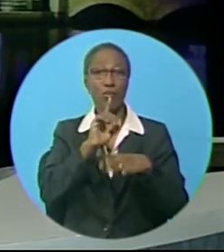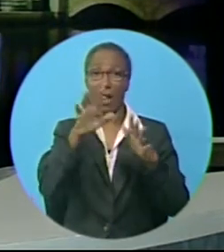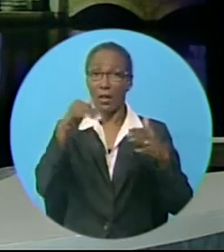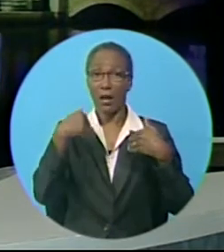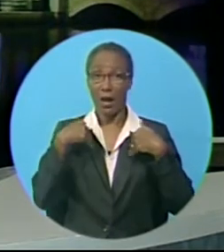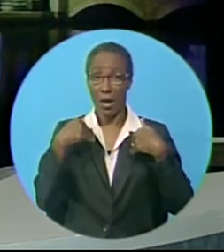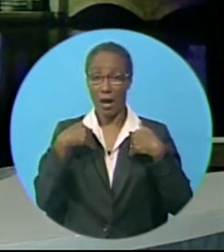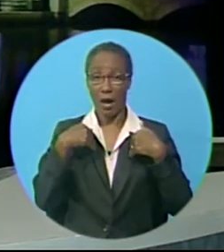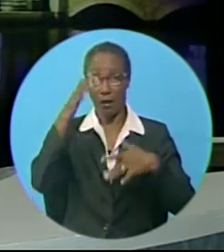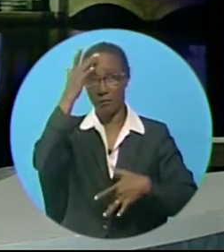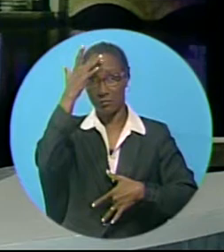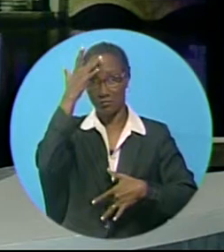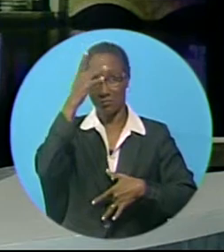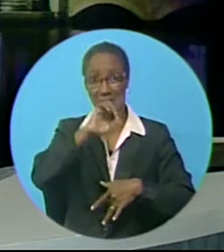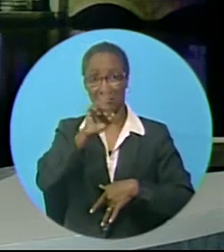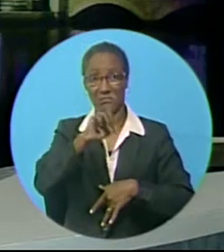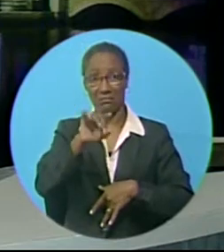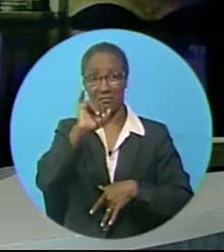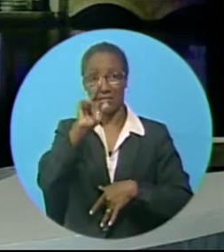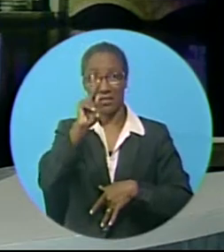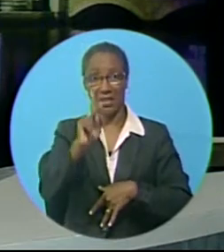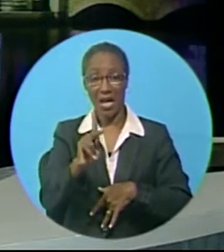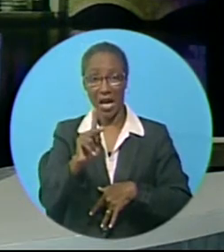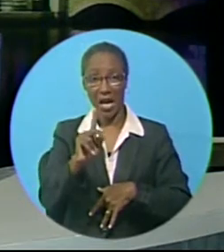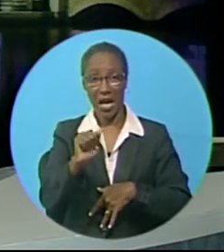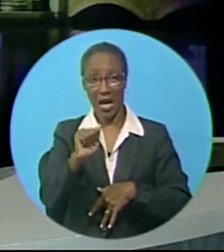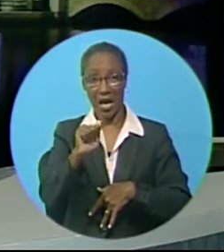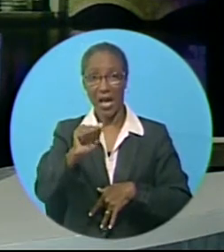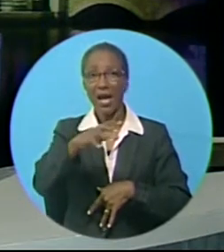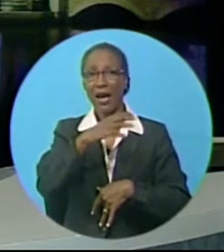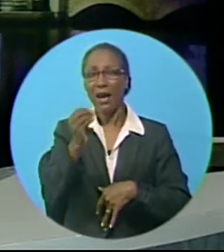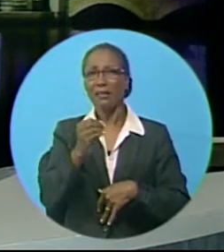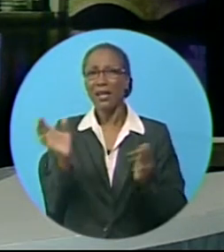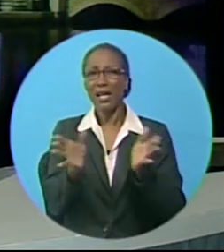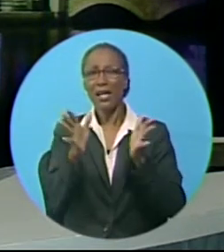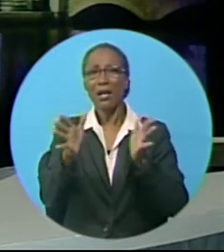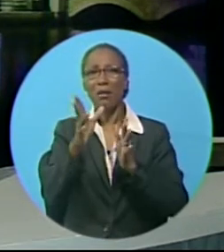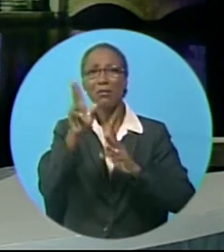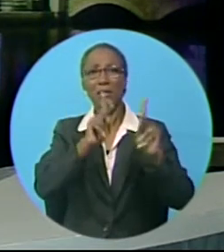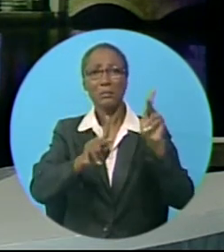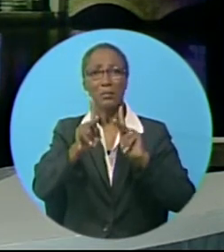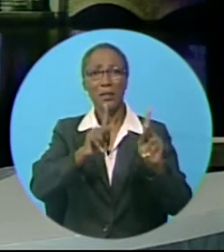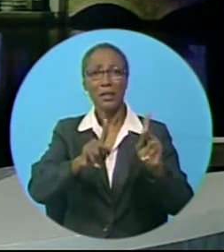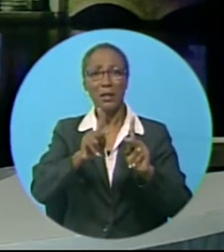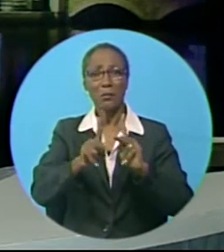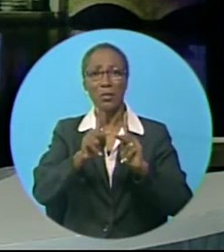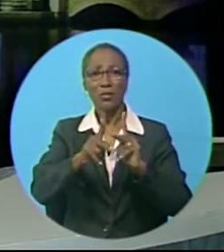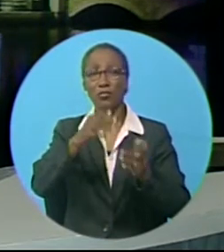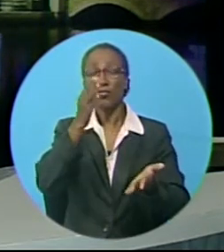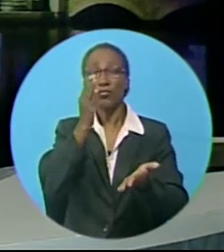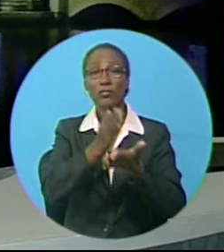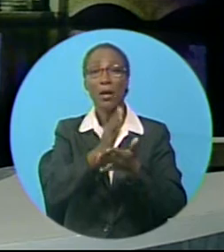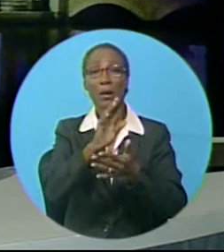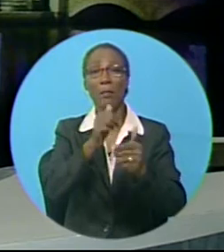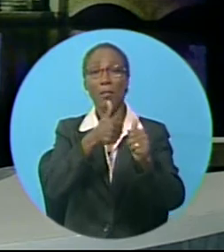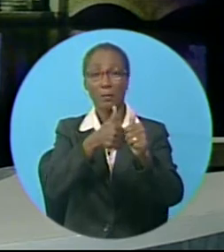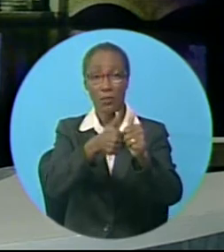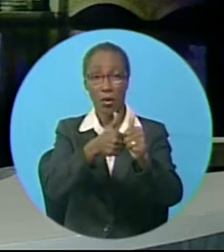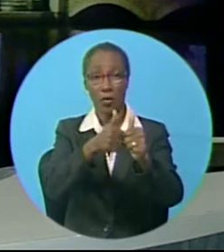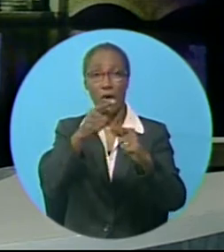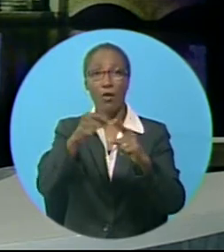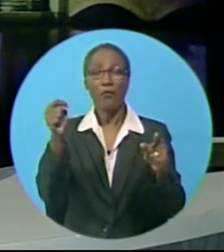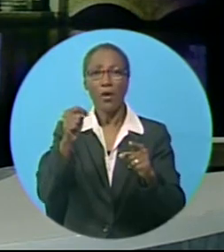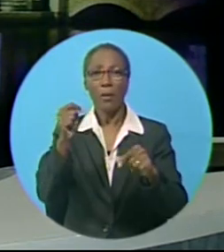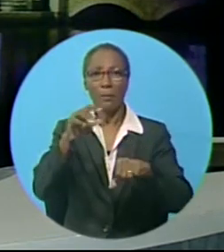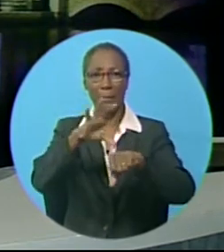of Health is encouraging members of the public to take the necessary precautions to prevent themselves from being bitten by mosquitoes. The Health Ministry says